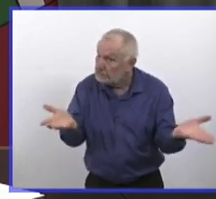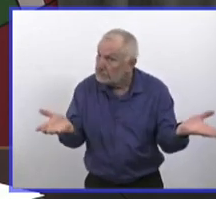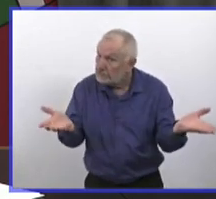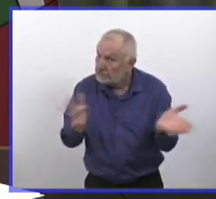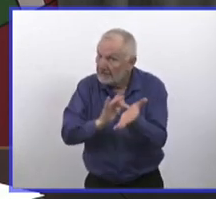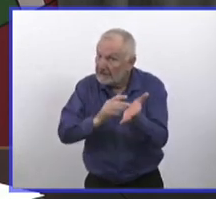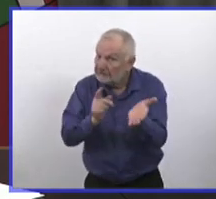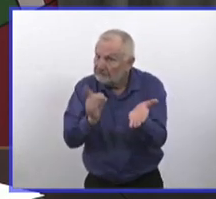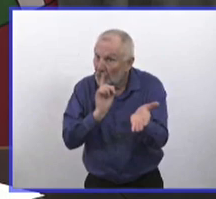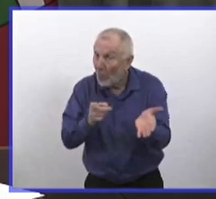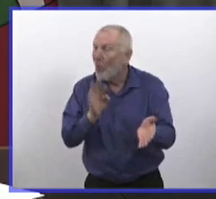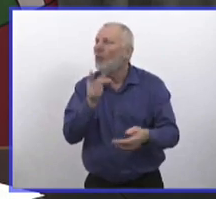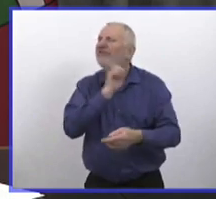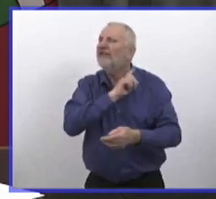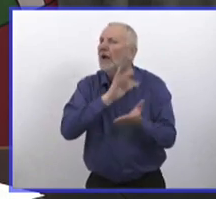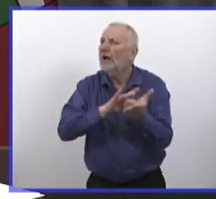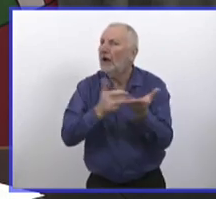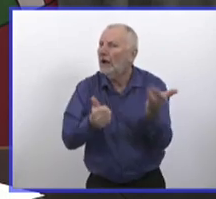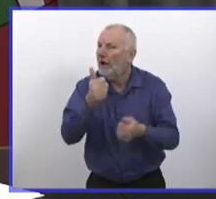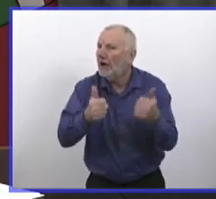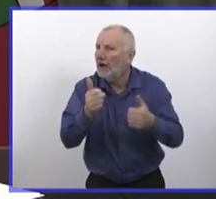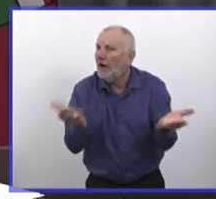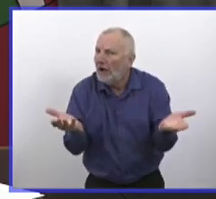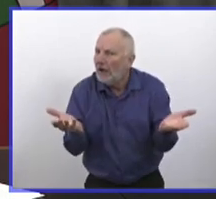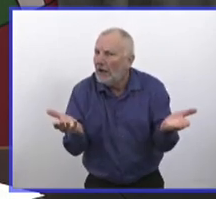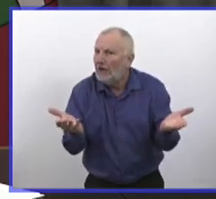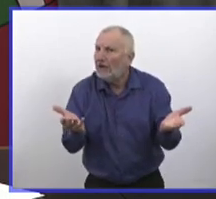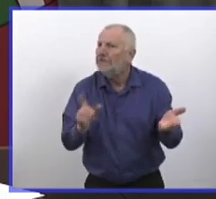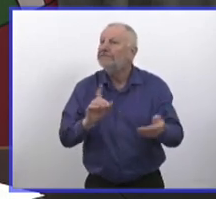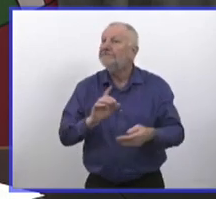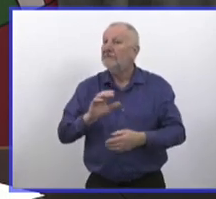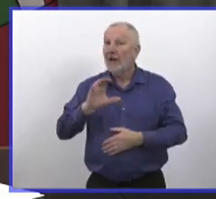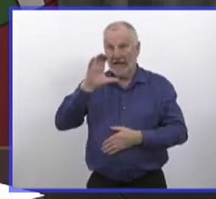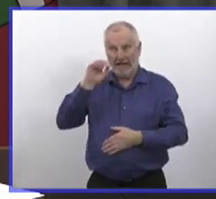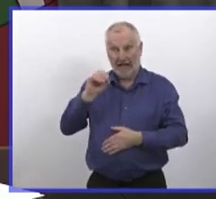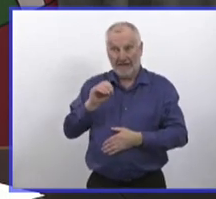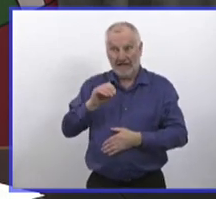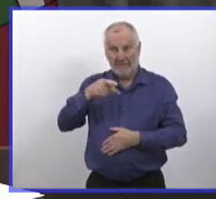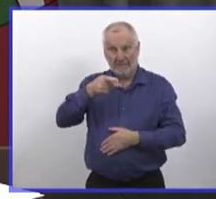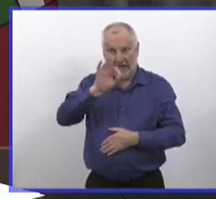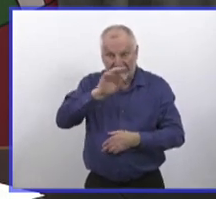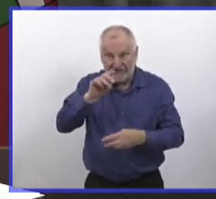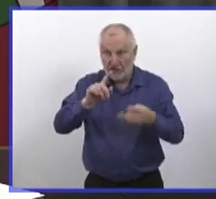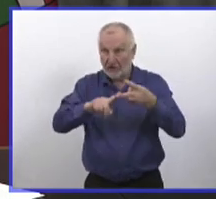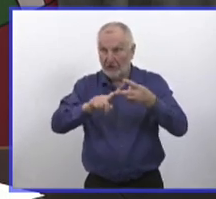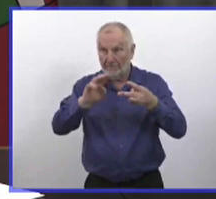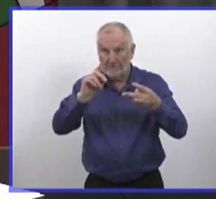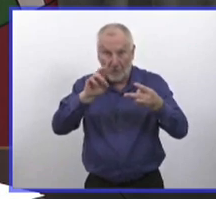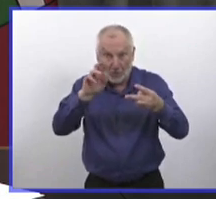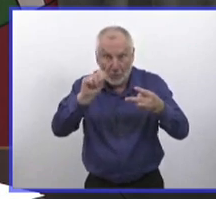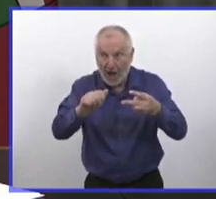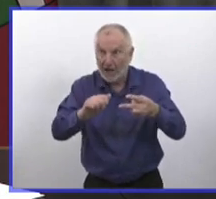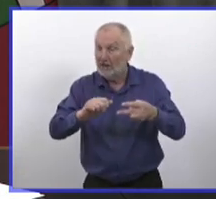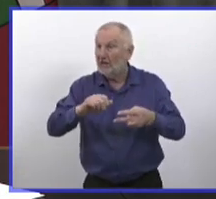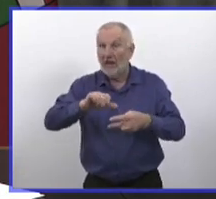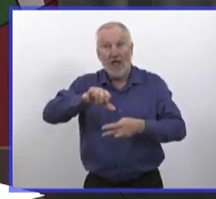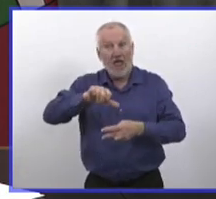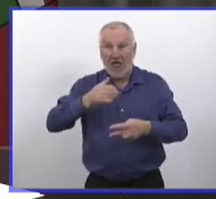in place with countries at the country level. And we have heard some reports